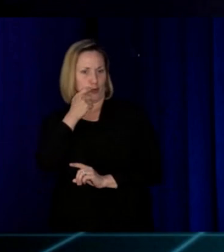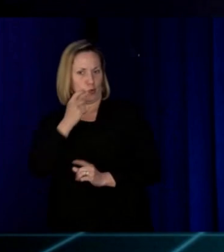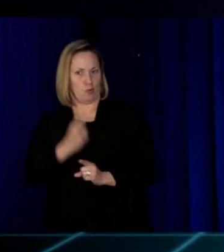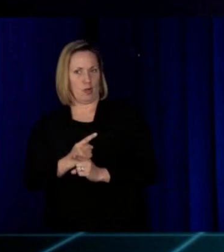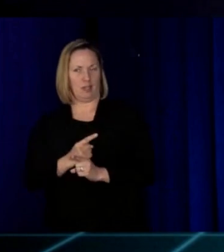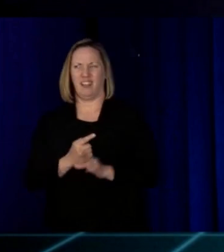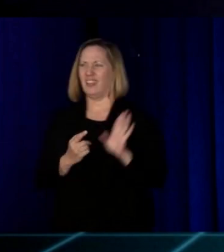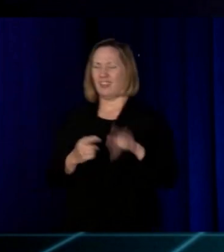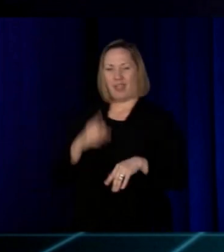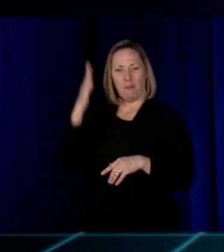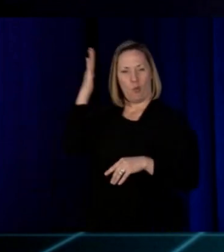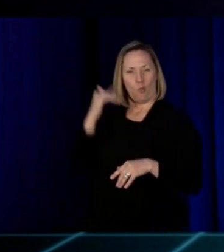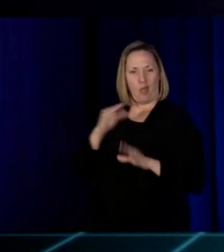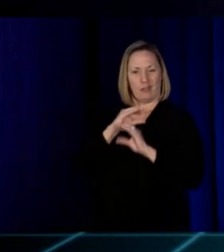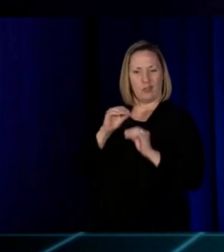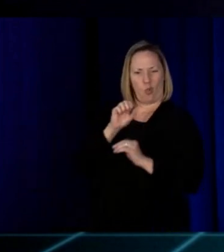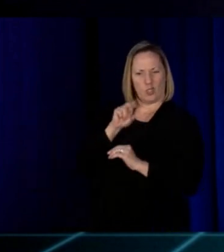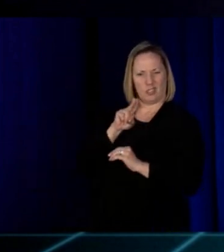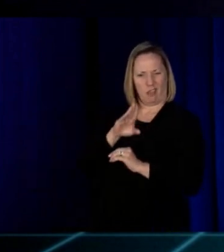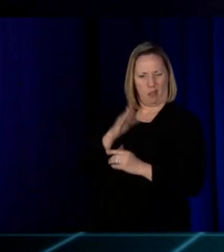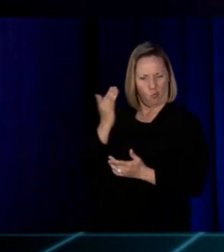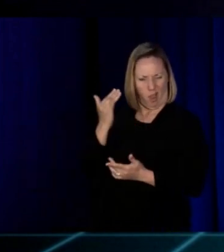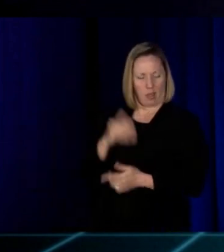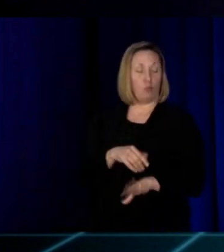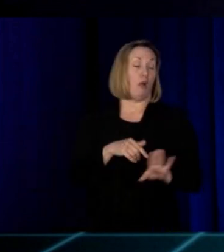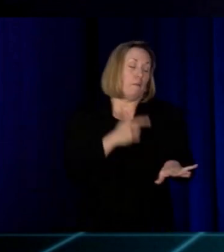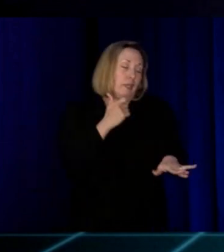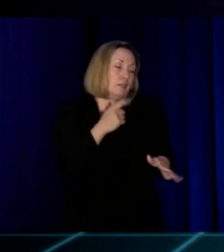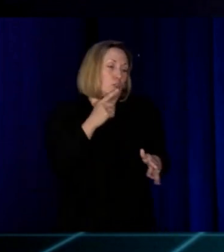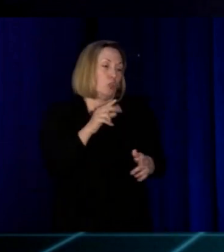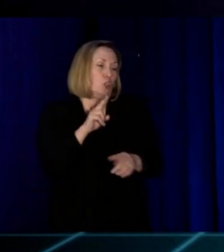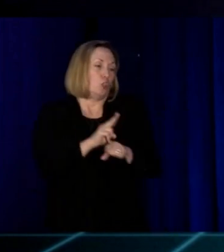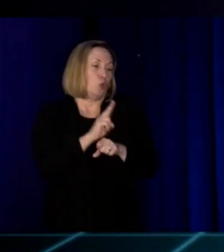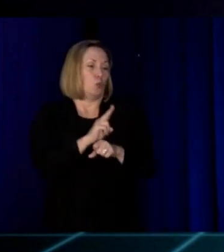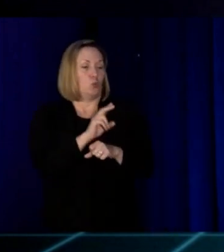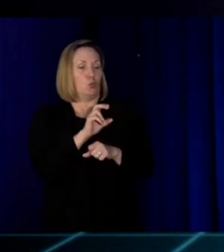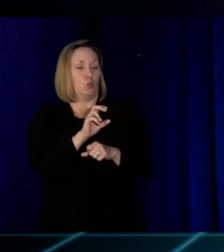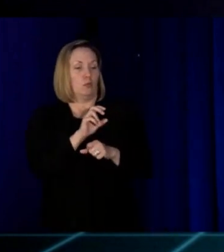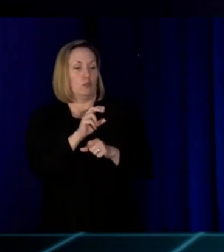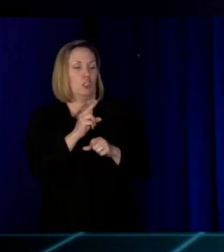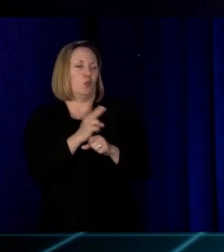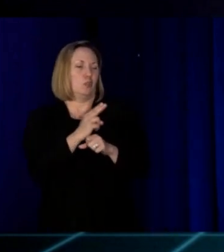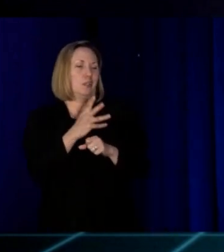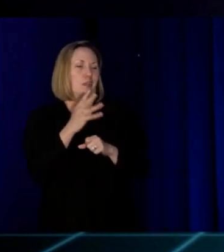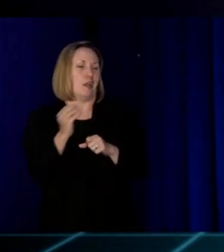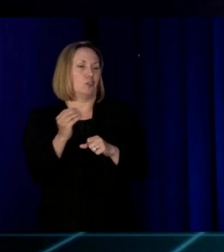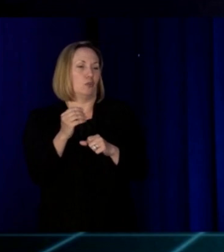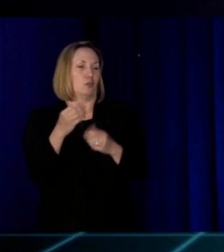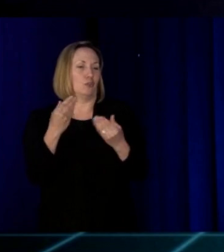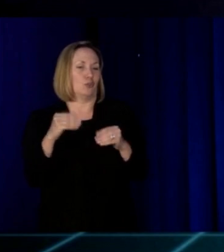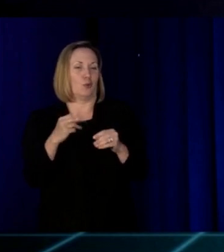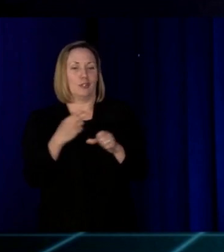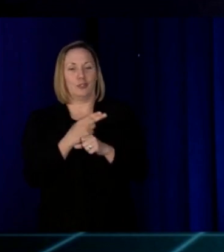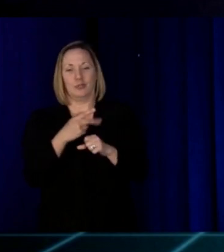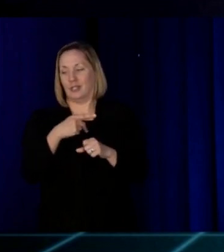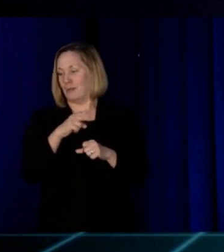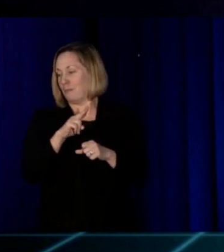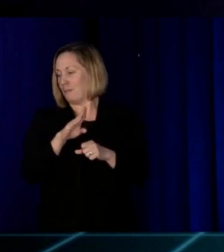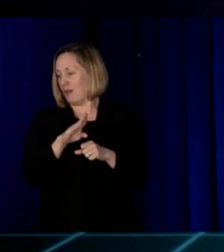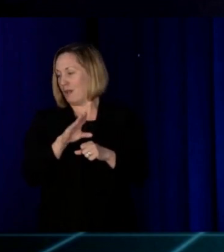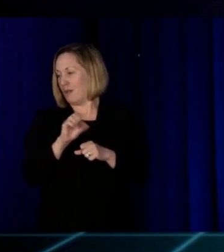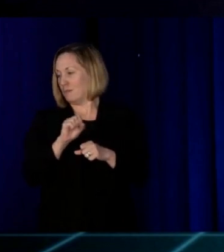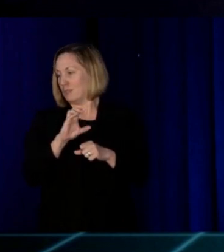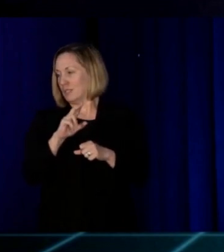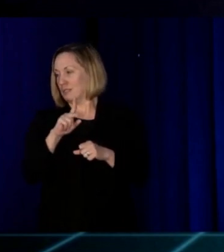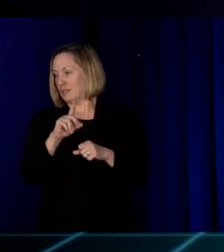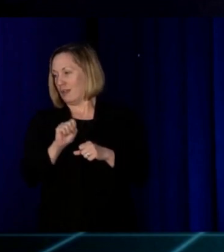Yeah, but why no sub? No sub is because usync external store uses pub sub mechanism. Ooh, pub subs.